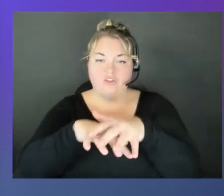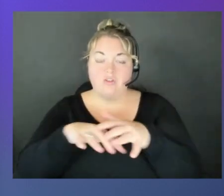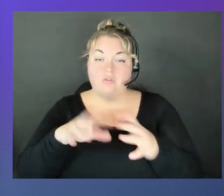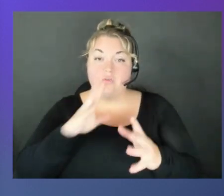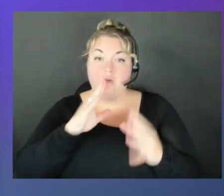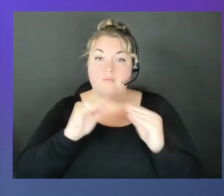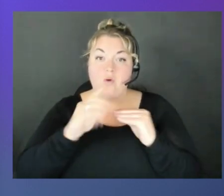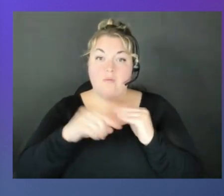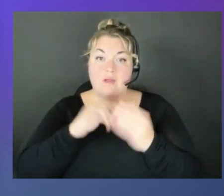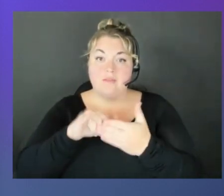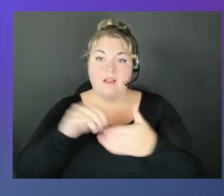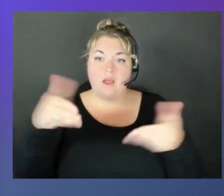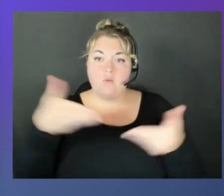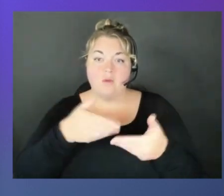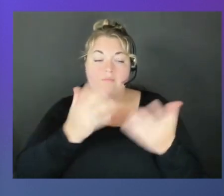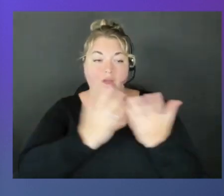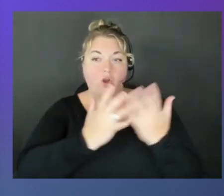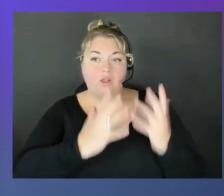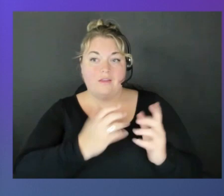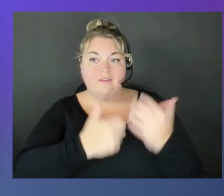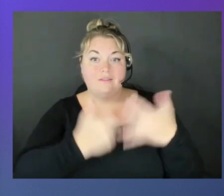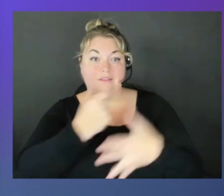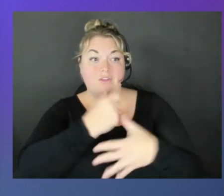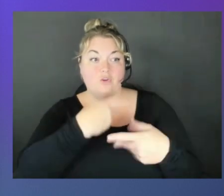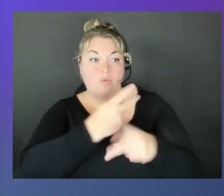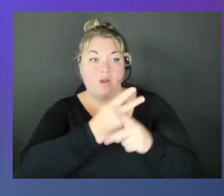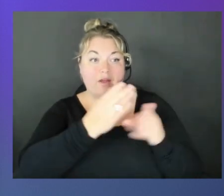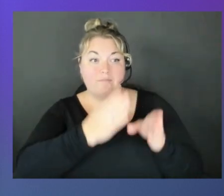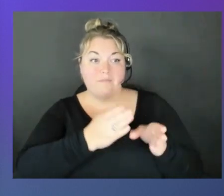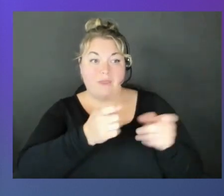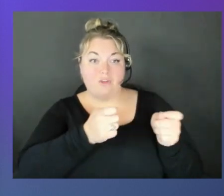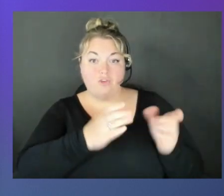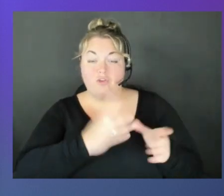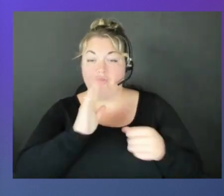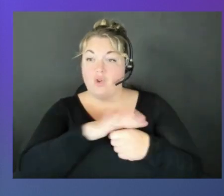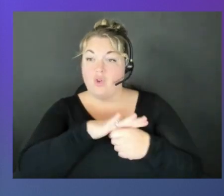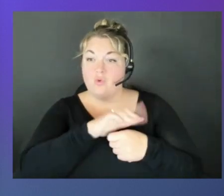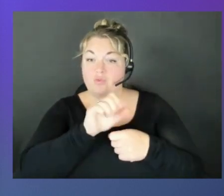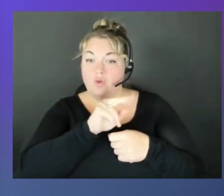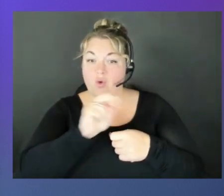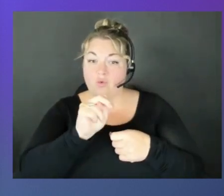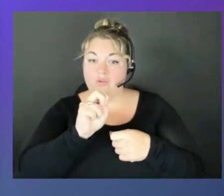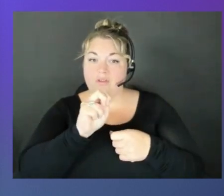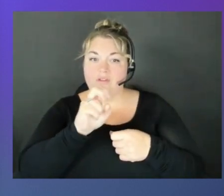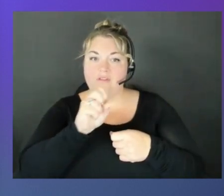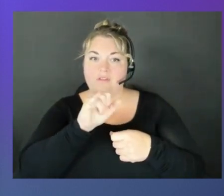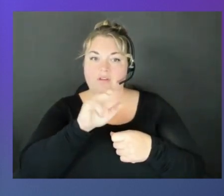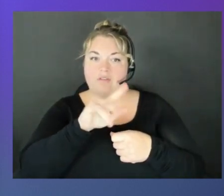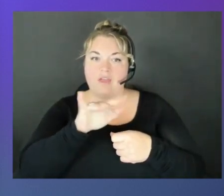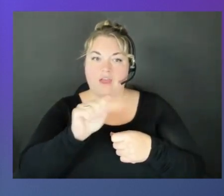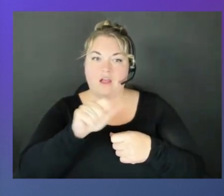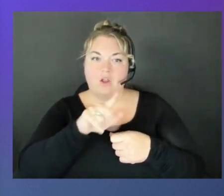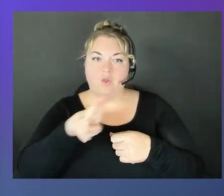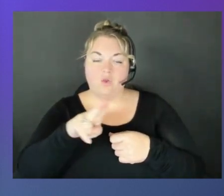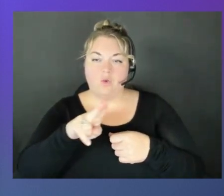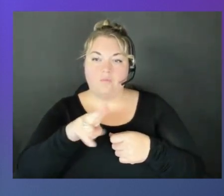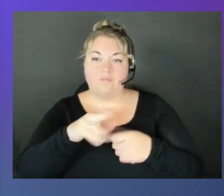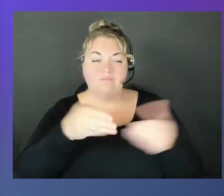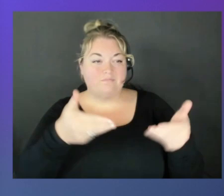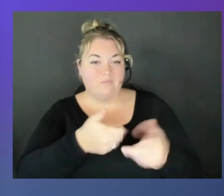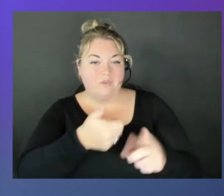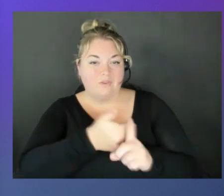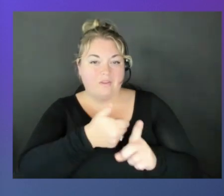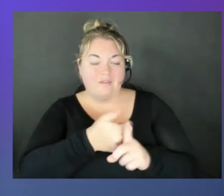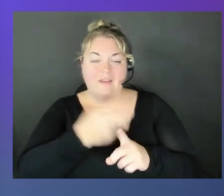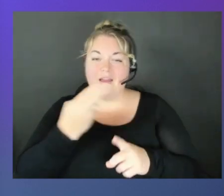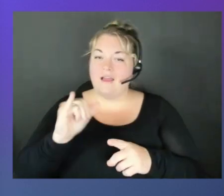I welcome my colleague, Senior Product Manager for Local Zones, Sylvia Liu. Sylvia, can you introduce yourself? Hi, thank you. Thanks,